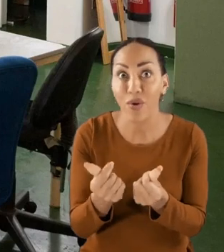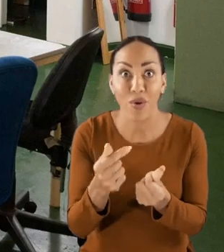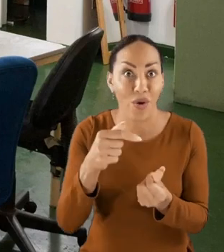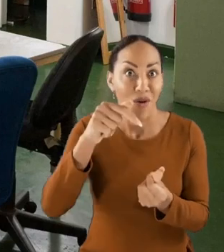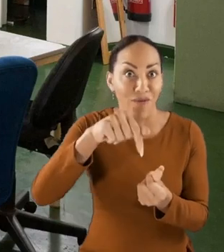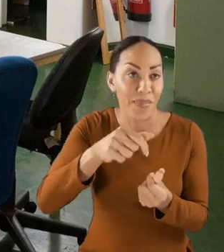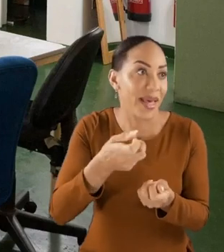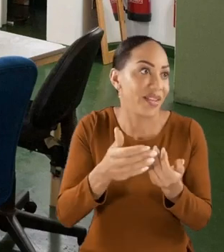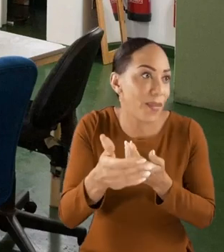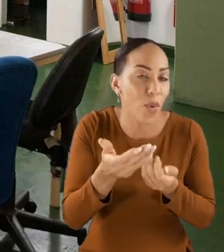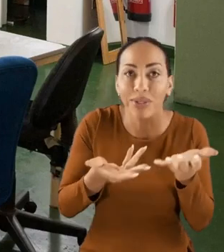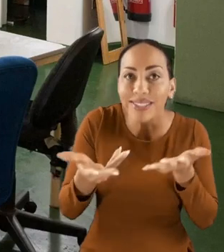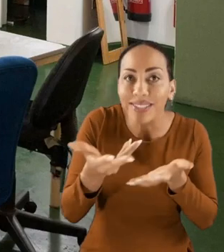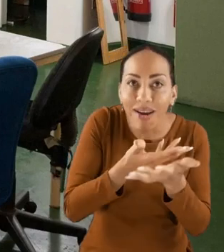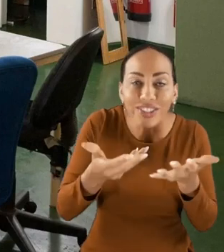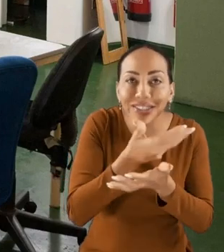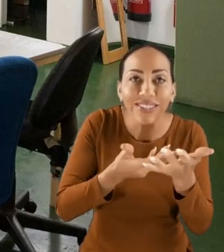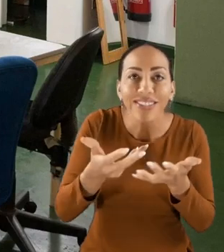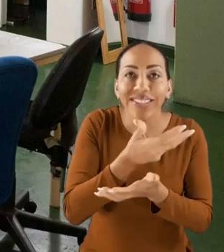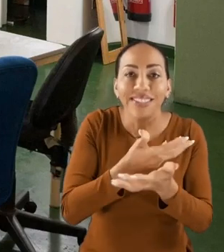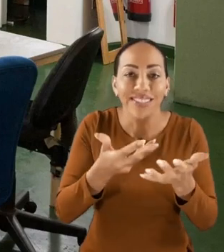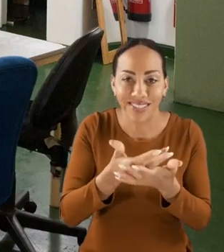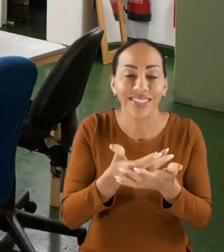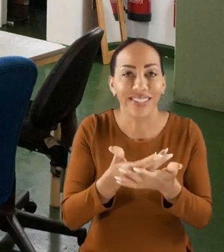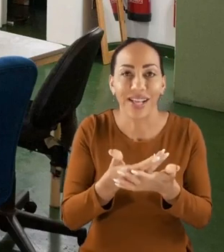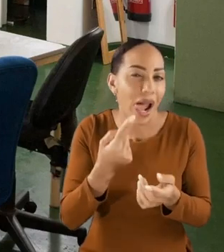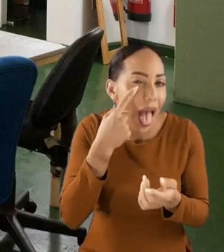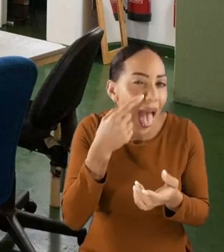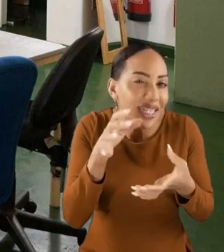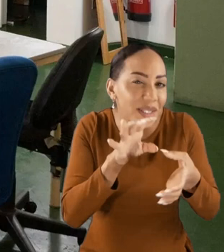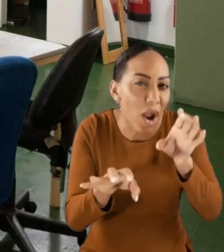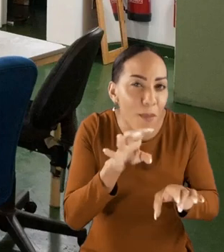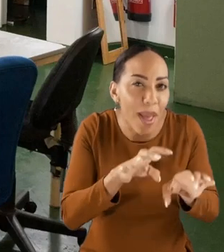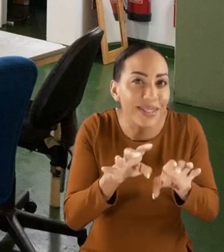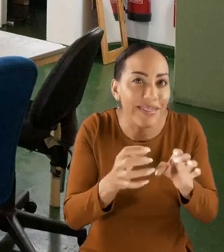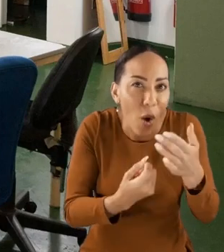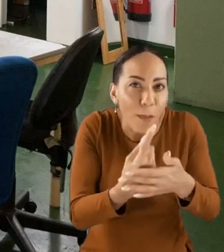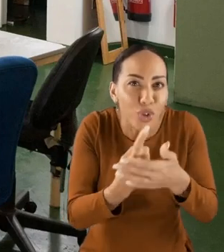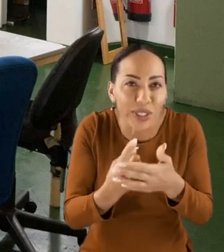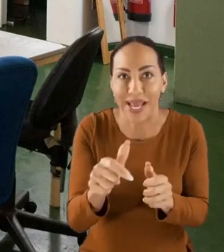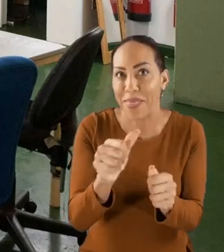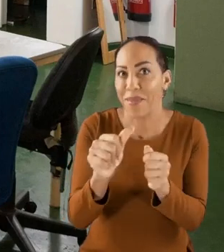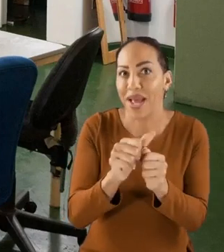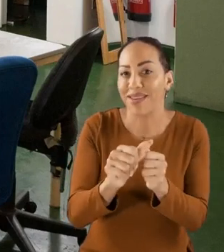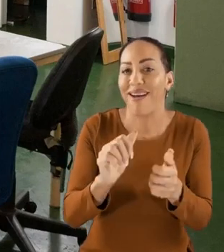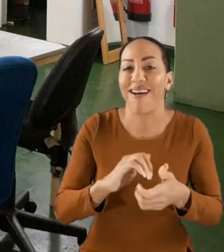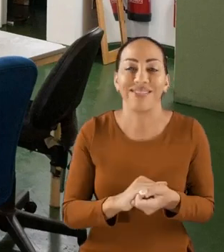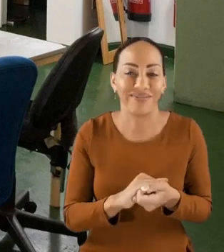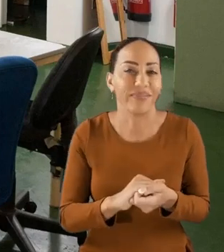interesting stuff that comes out of this, the more discourse we have now and our opportunity to experiment, the better. So